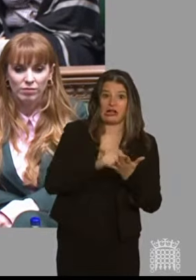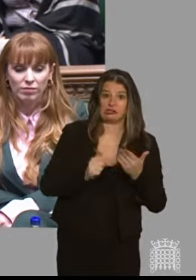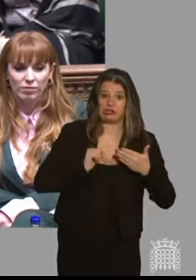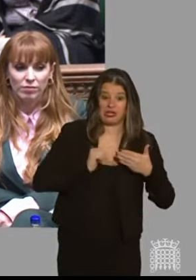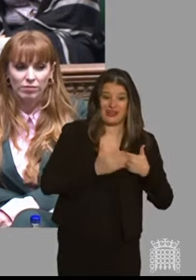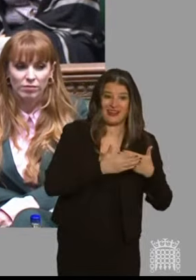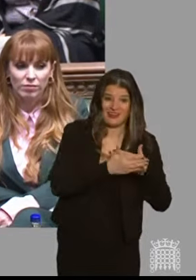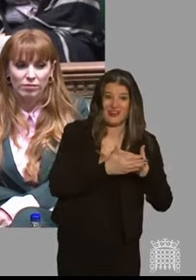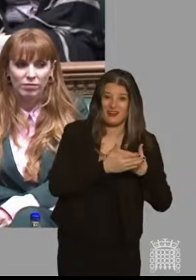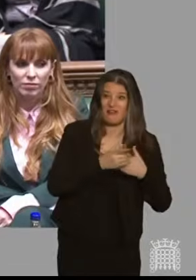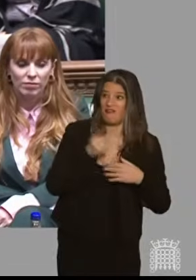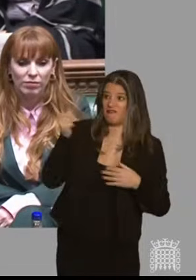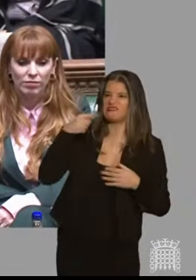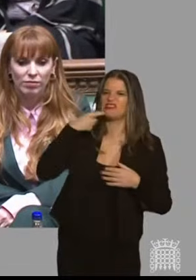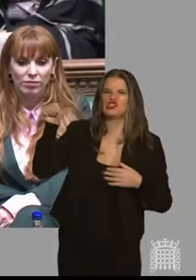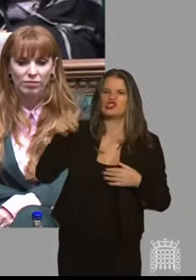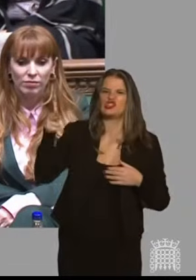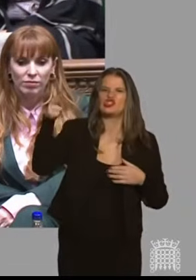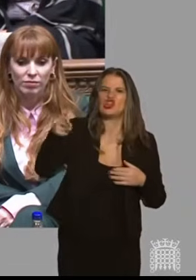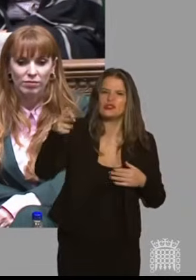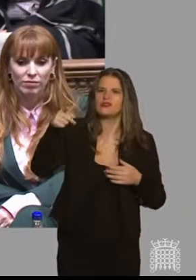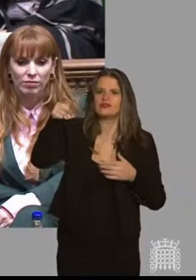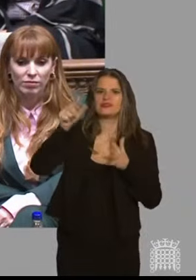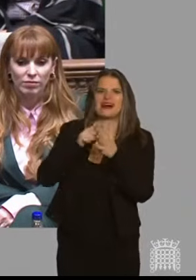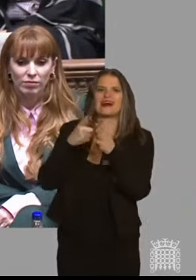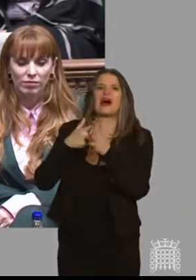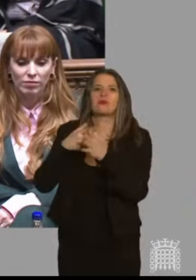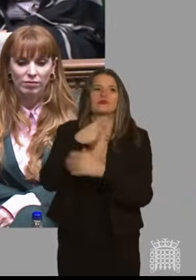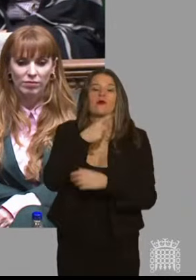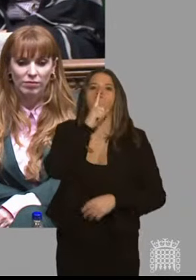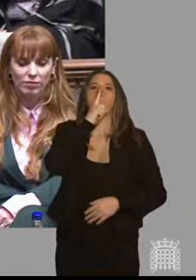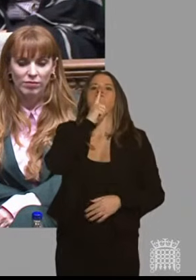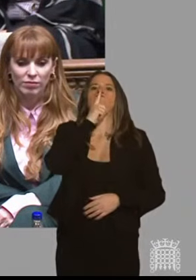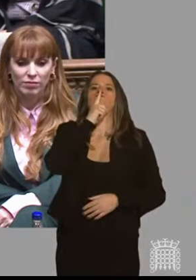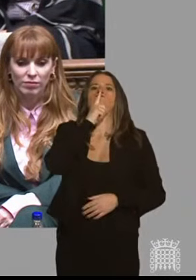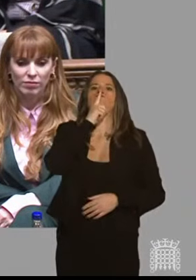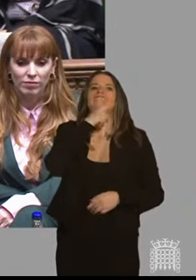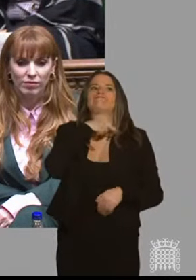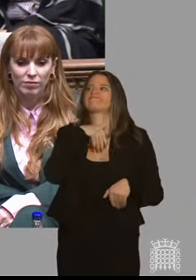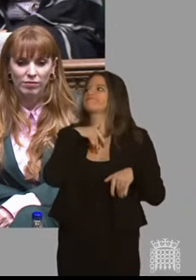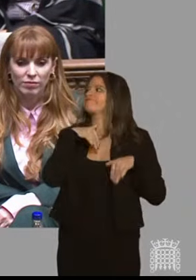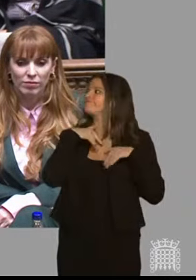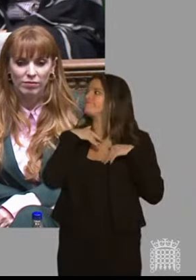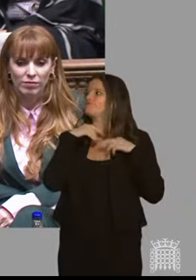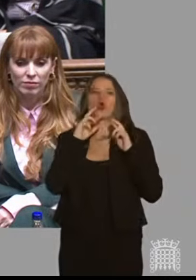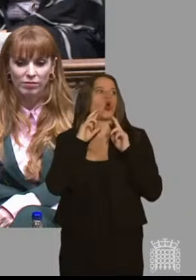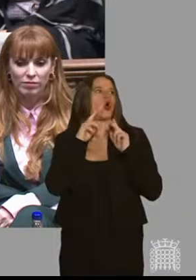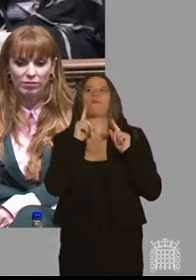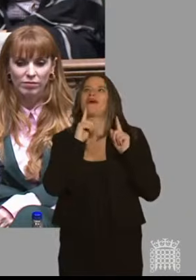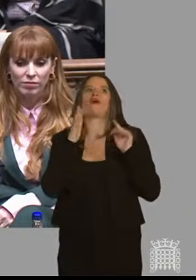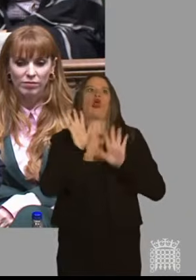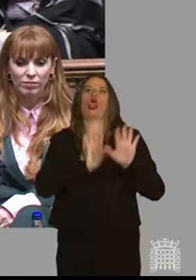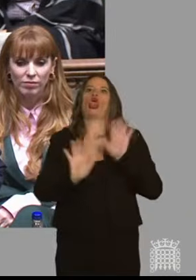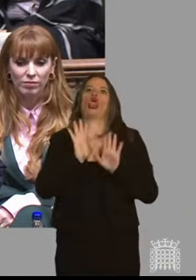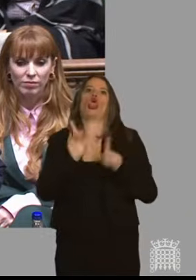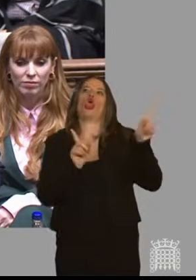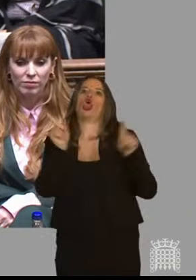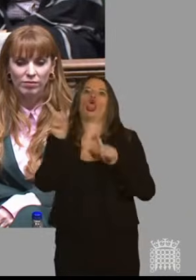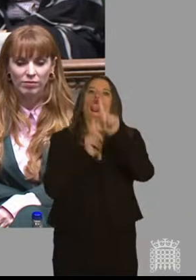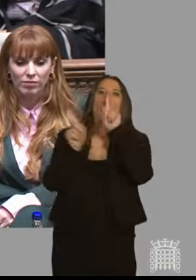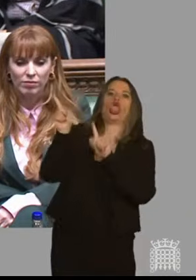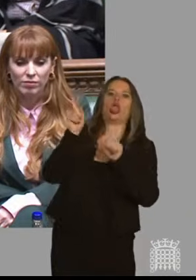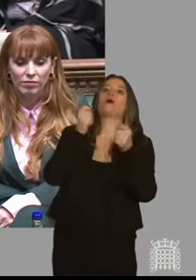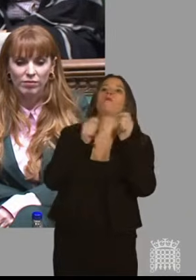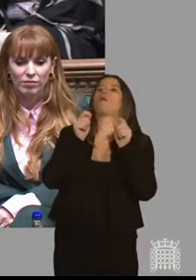does the Prime Minister think it was about the hundreds of millions of pounds of NHS contracts given to Frank Hester by his government